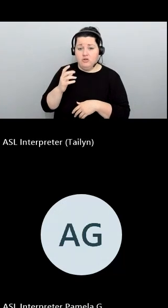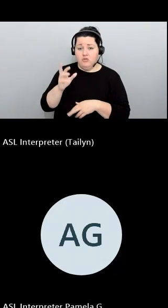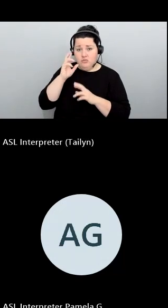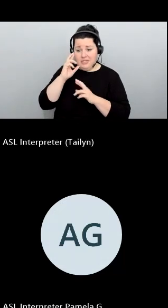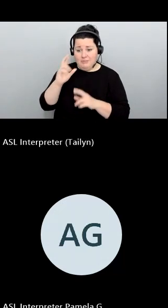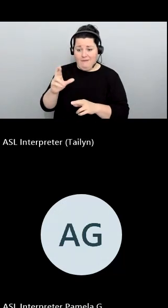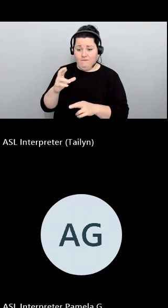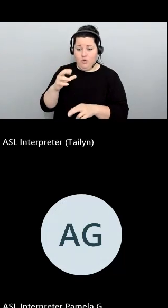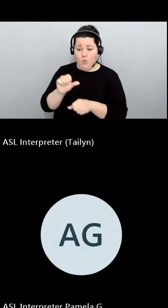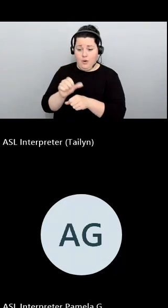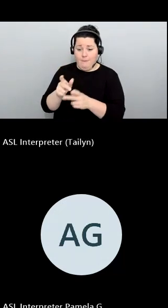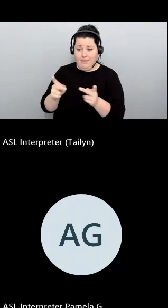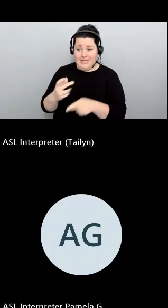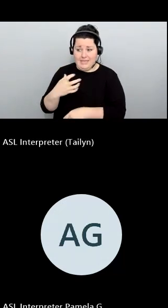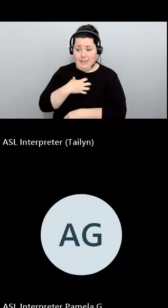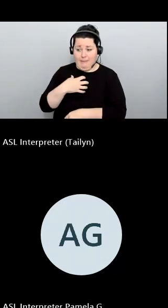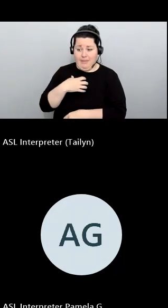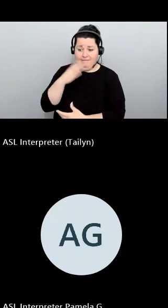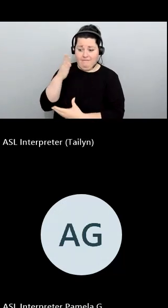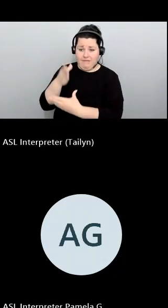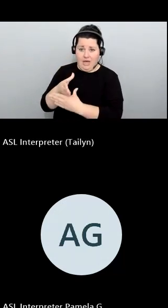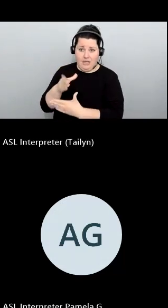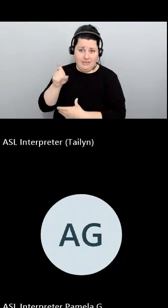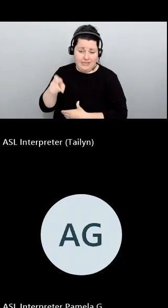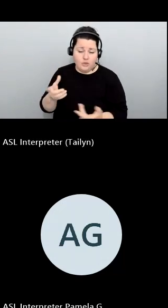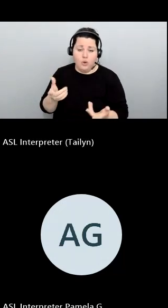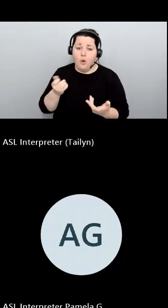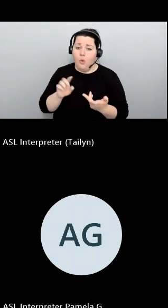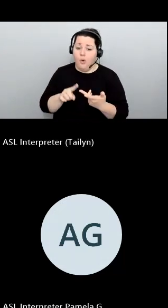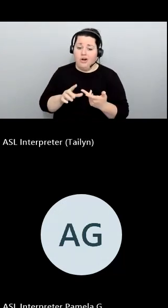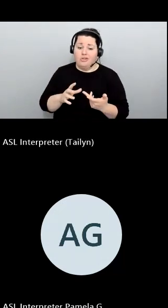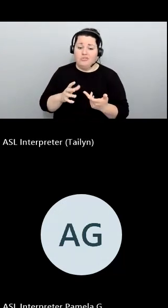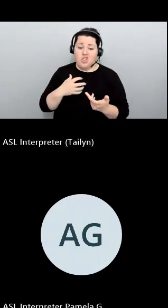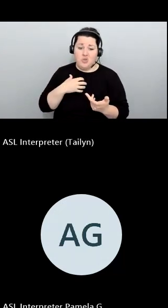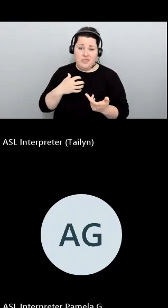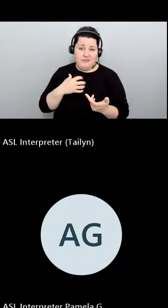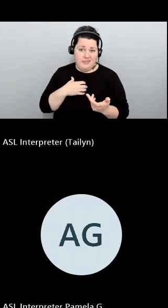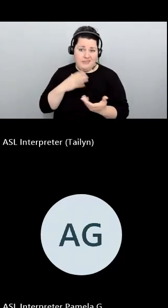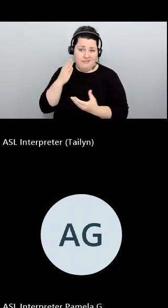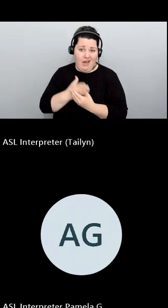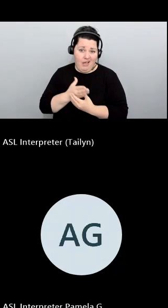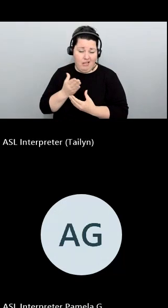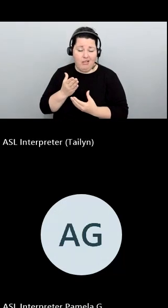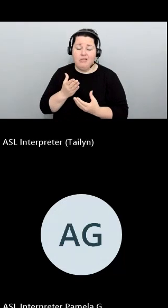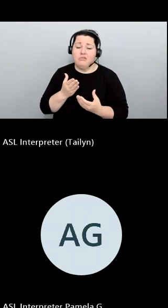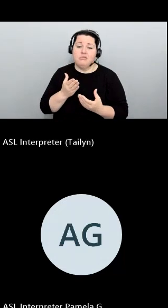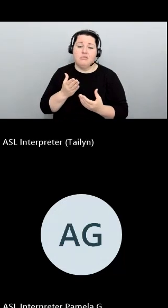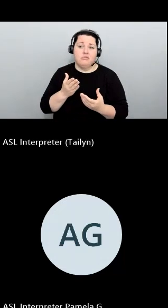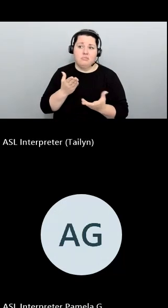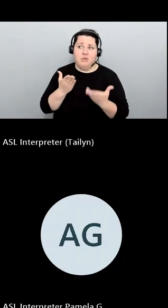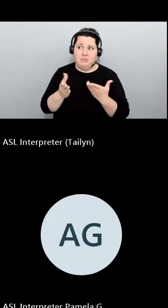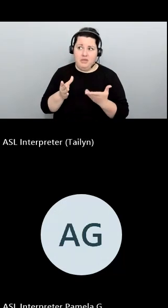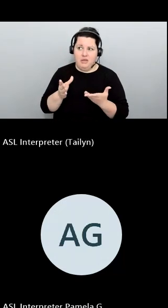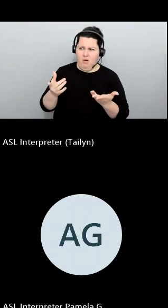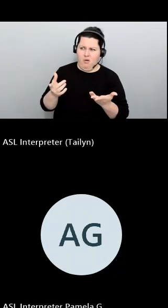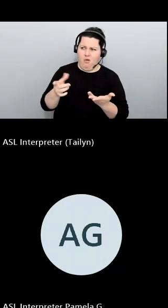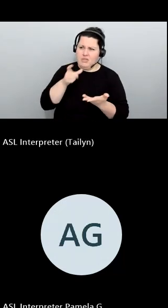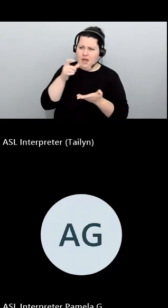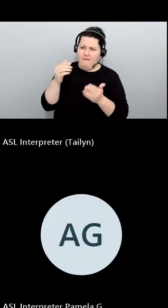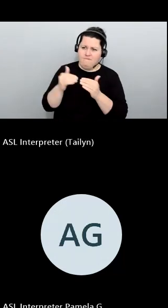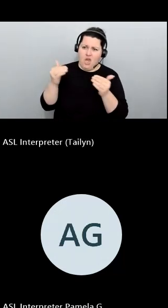workplace complaint or file a grievance for, again, you're not treated fairly under the